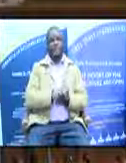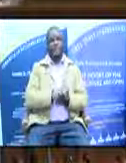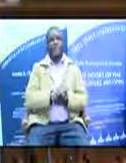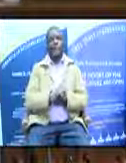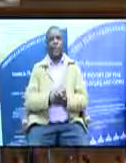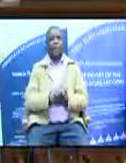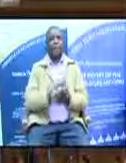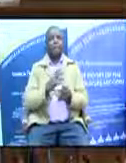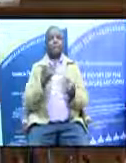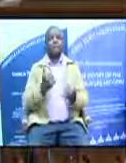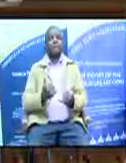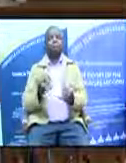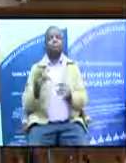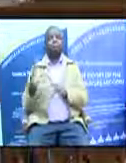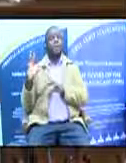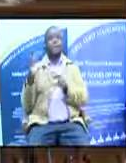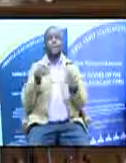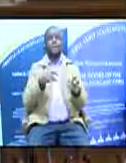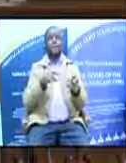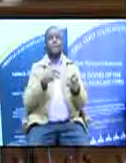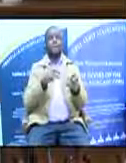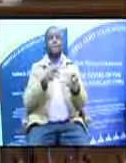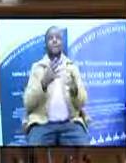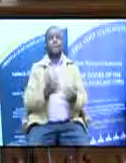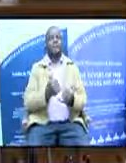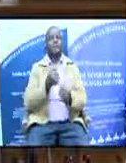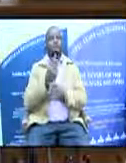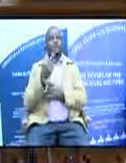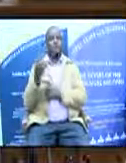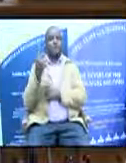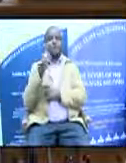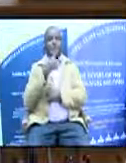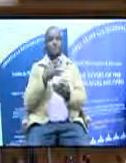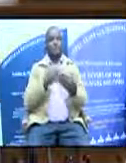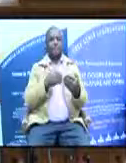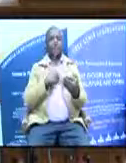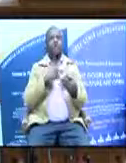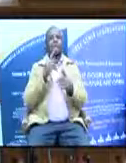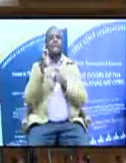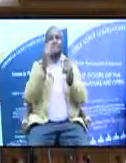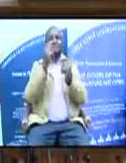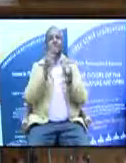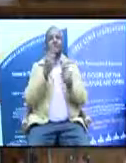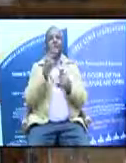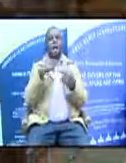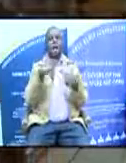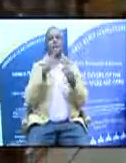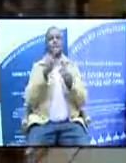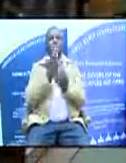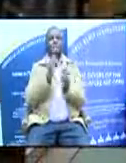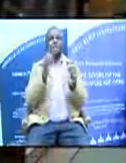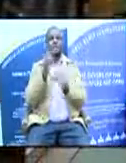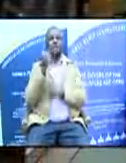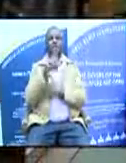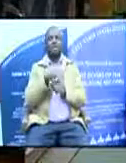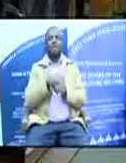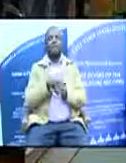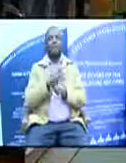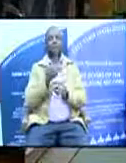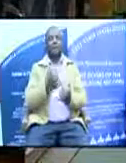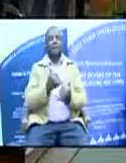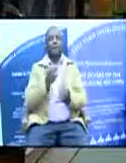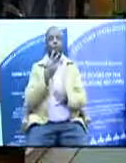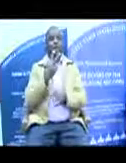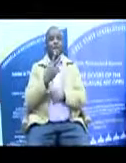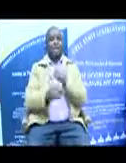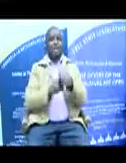here today just 22 days before the anniversary of the National Freedom Day. We are in the 28th